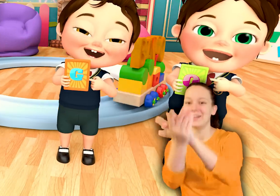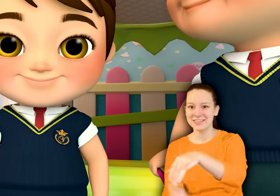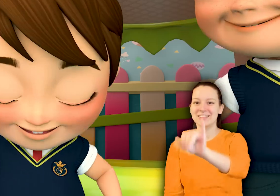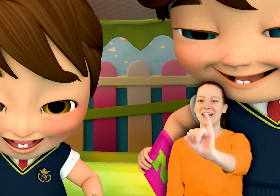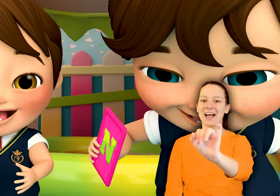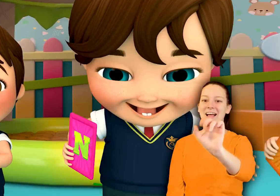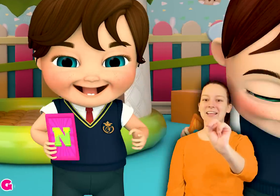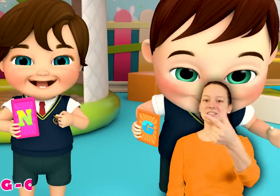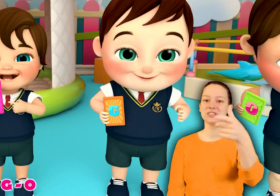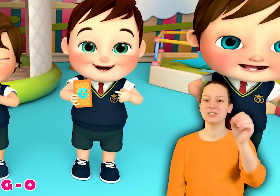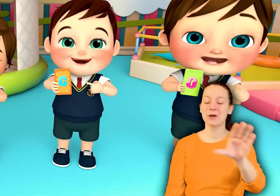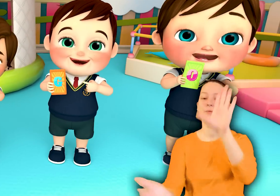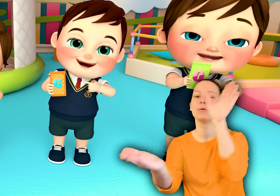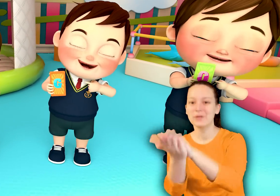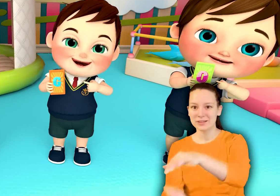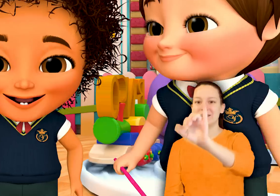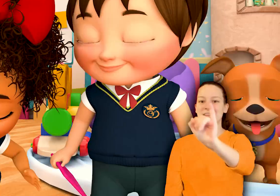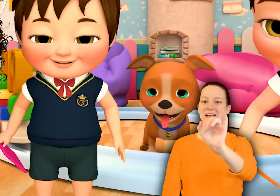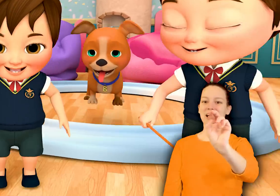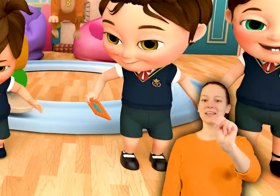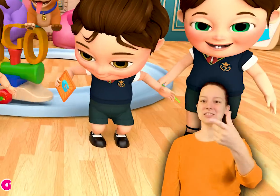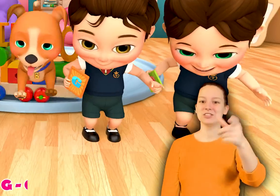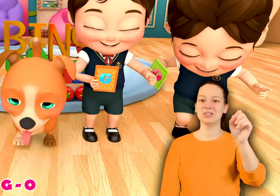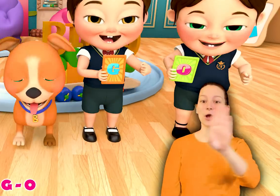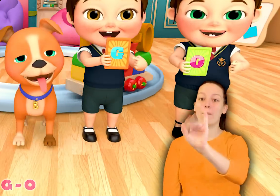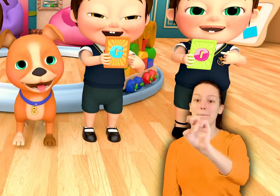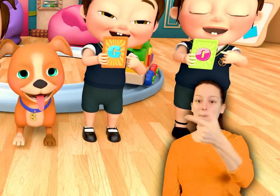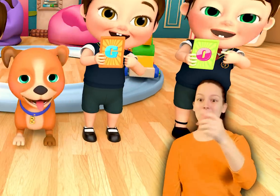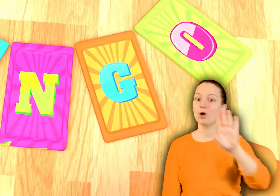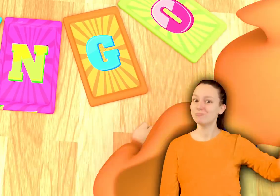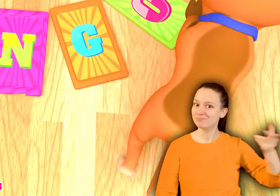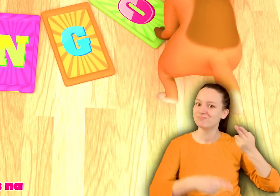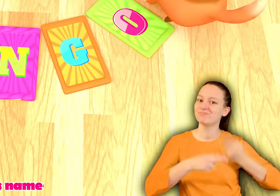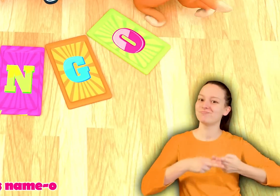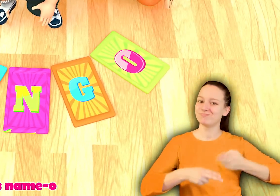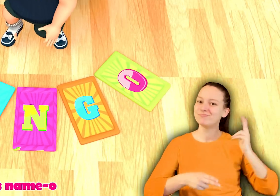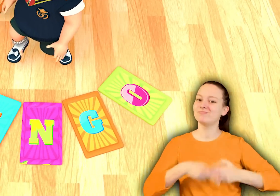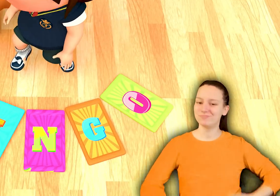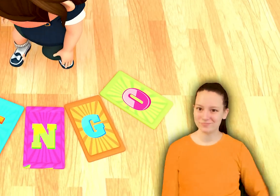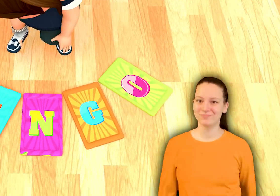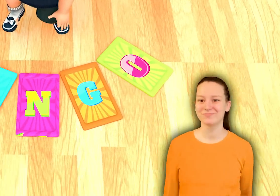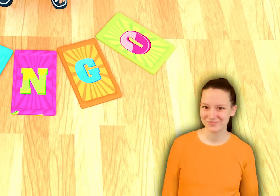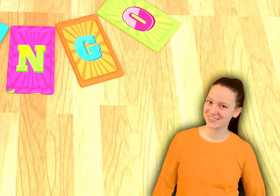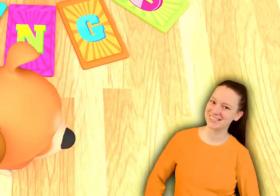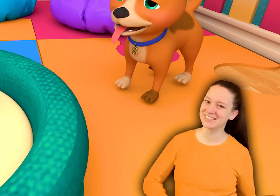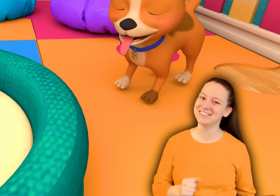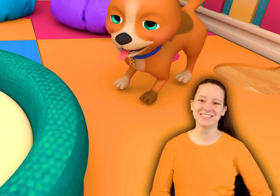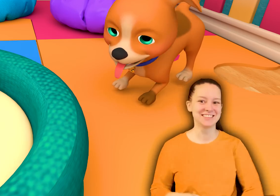o i n o i n o and Bingo was his name